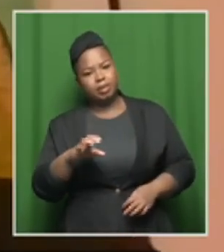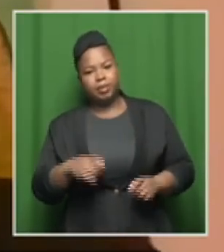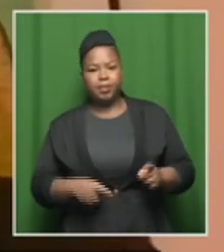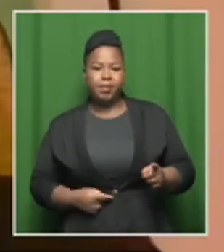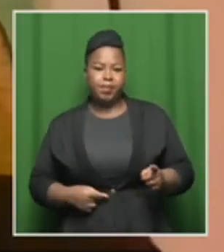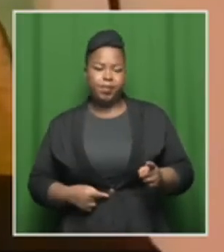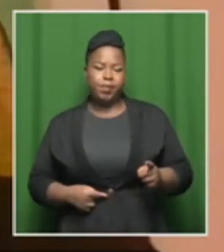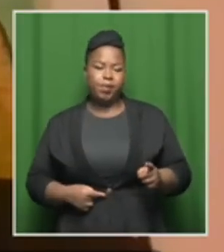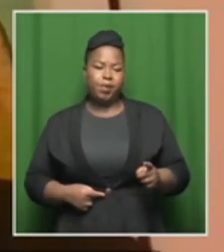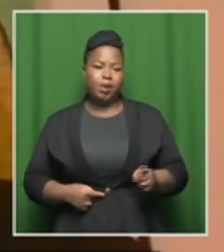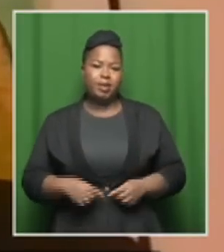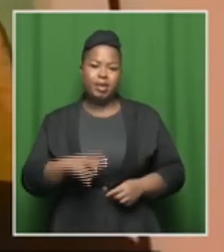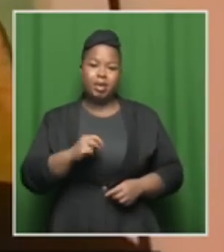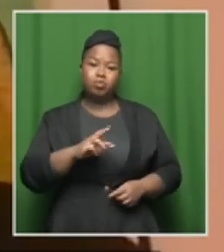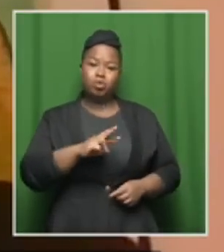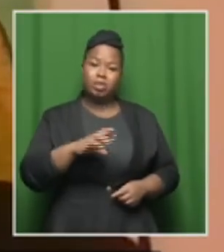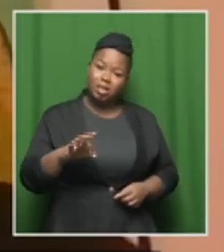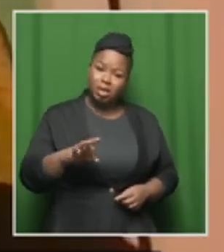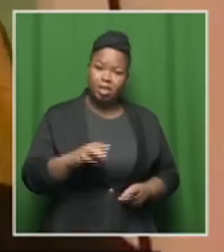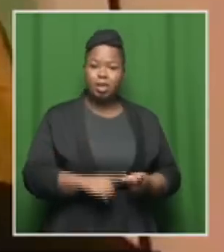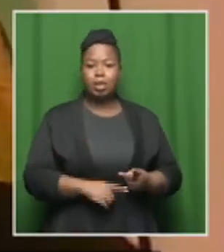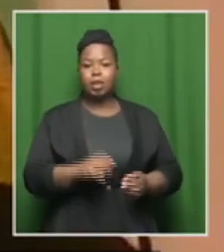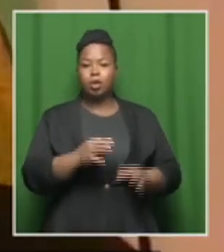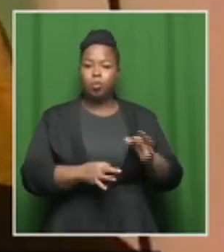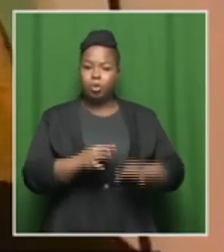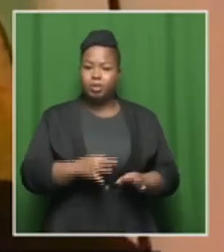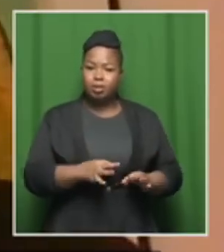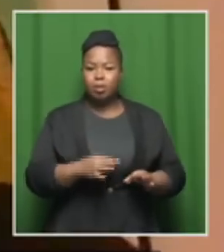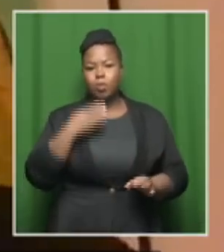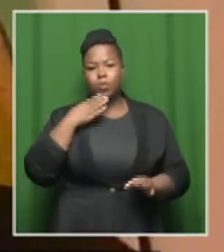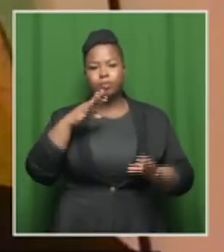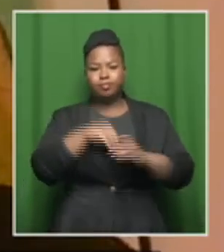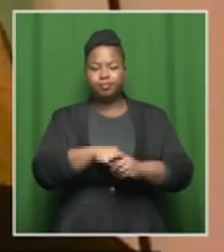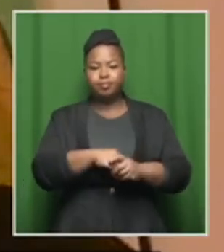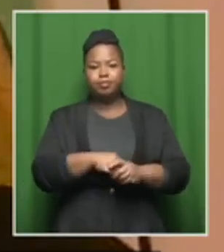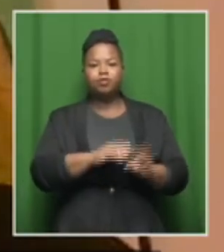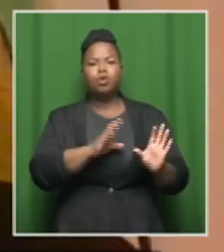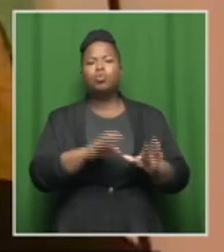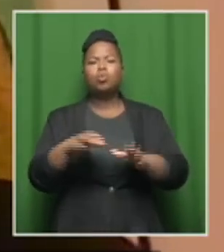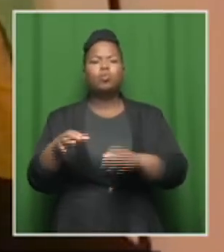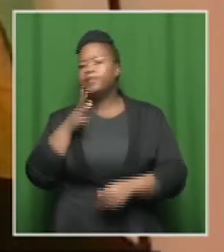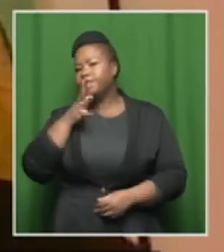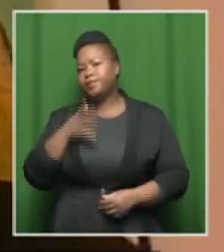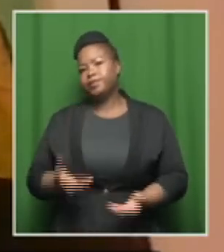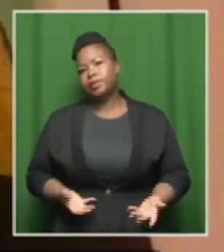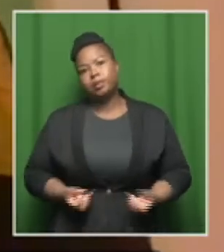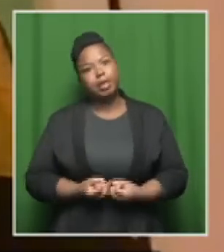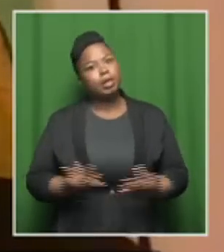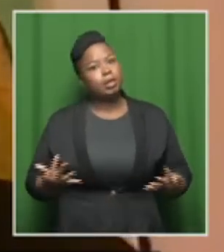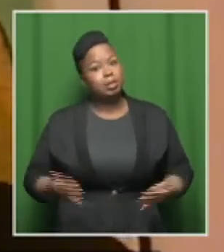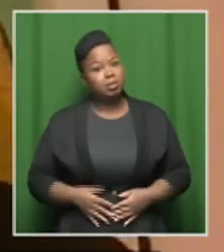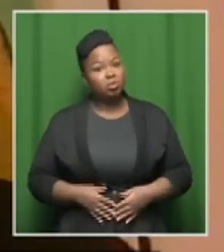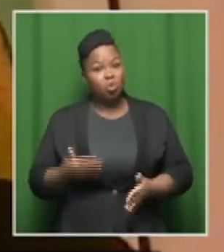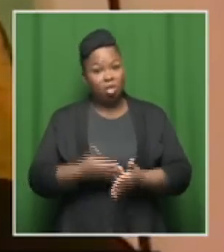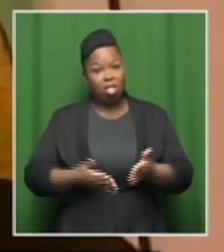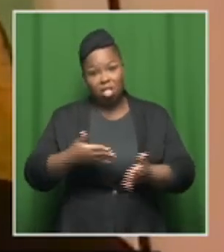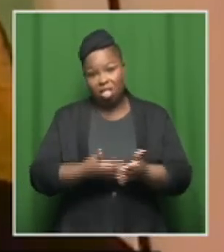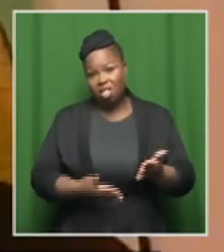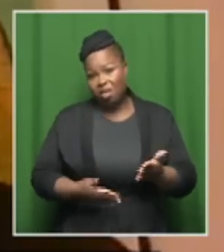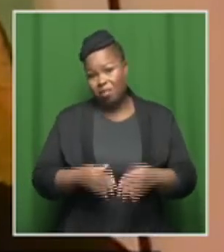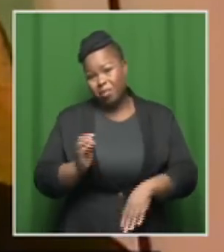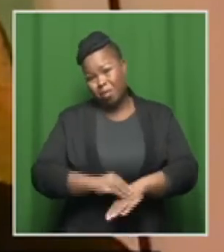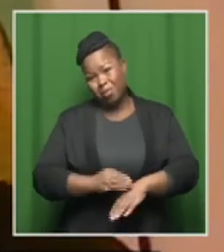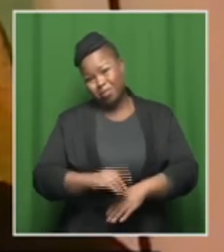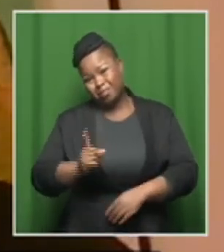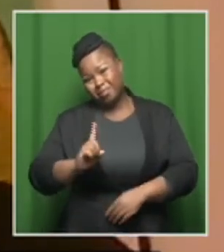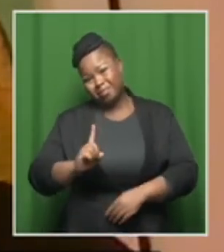and M23 and others, political actors that are actually trying to all that. But when you're asking me what is the obstacles here, I think the first layer of